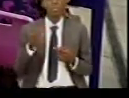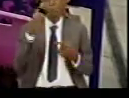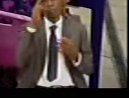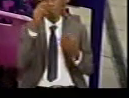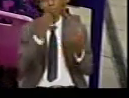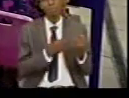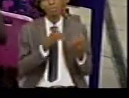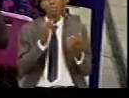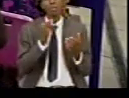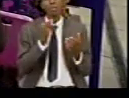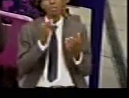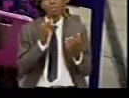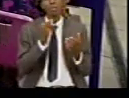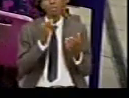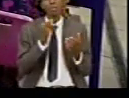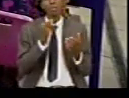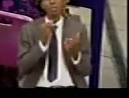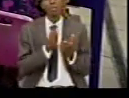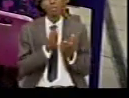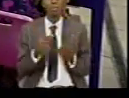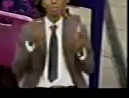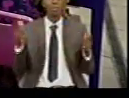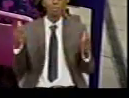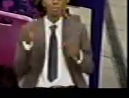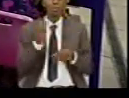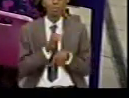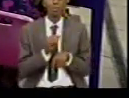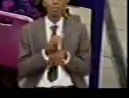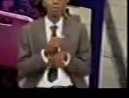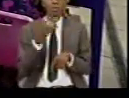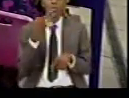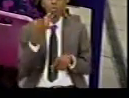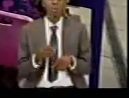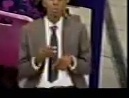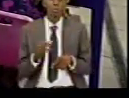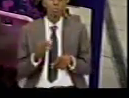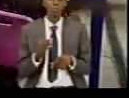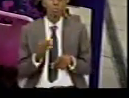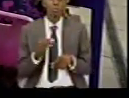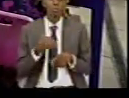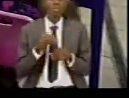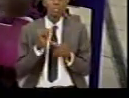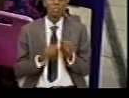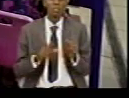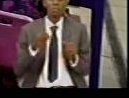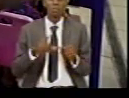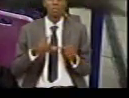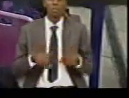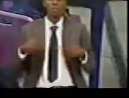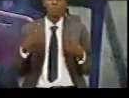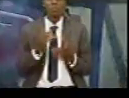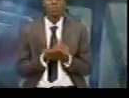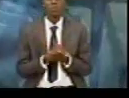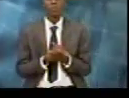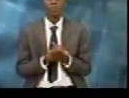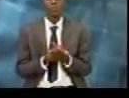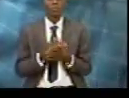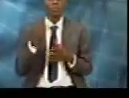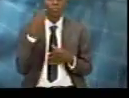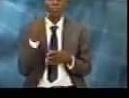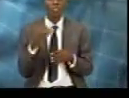the great work of faith in everyone's life. What's the result of that? Galatians chapter